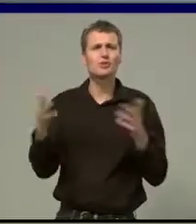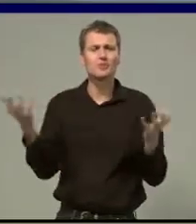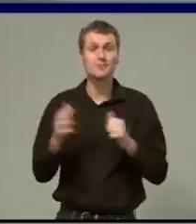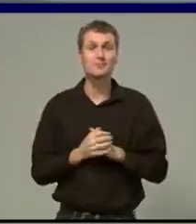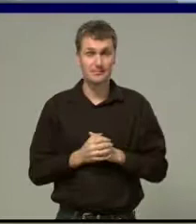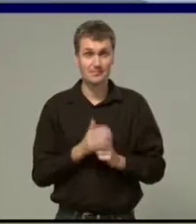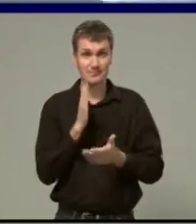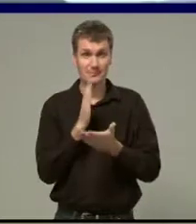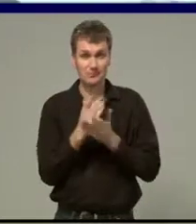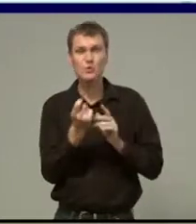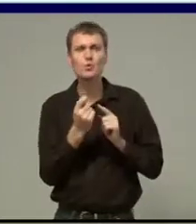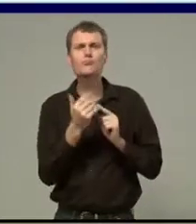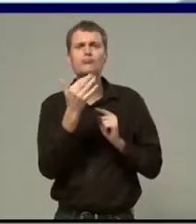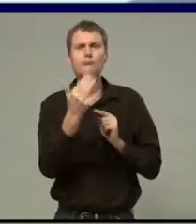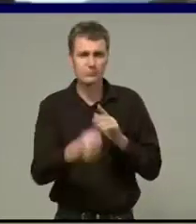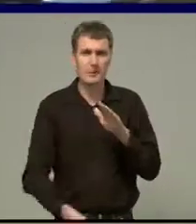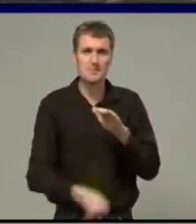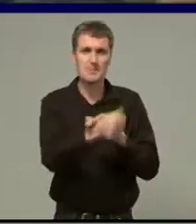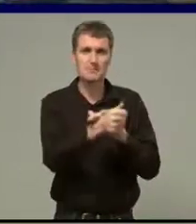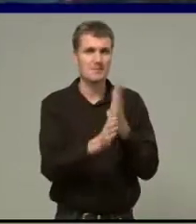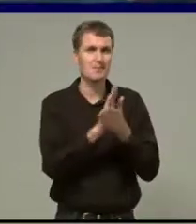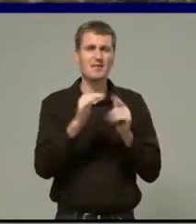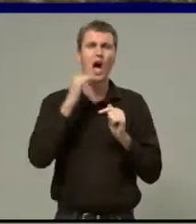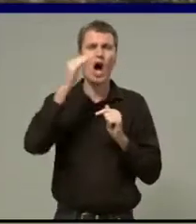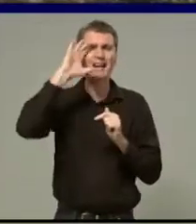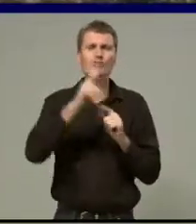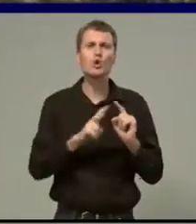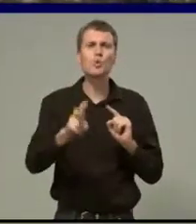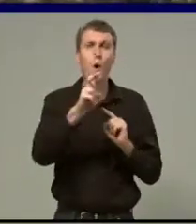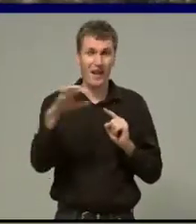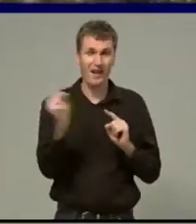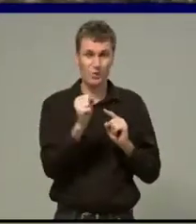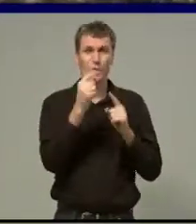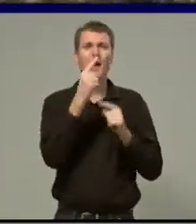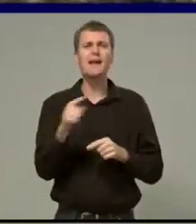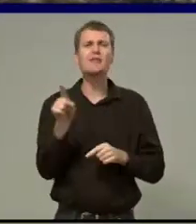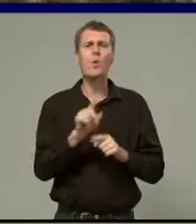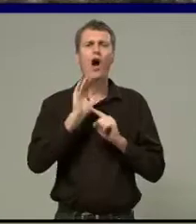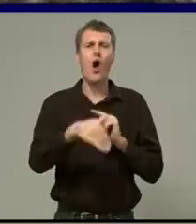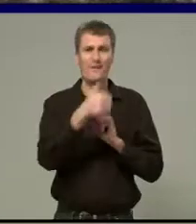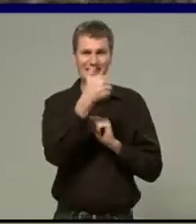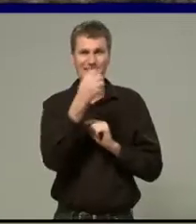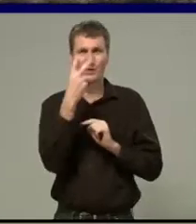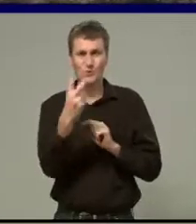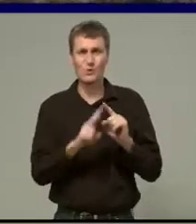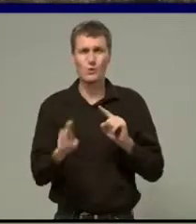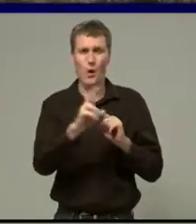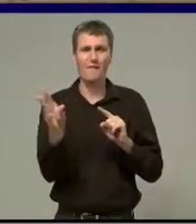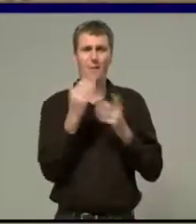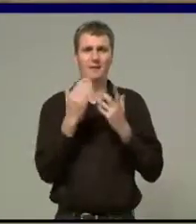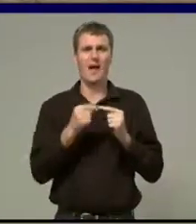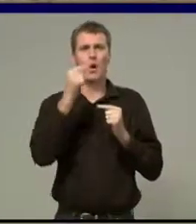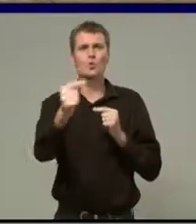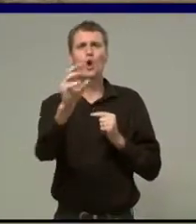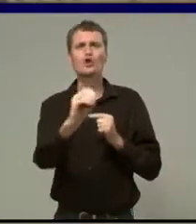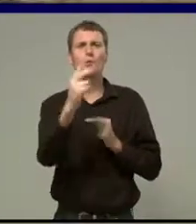impending eviction looming, High Country will now have to cancel more than 62 tours already booked between now and October